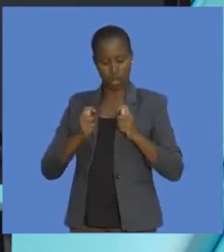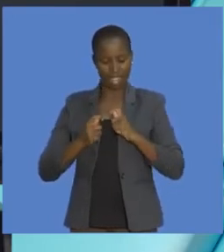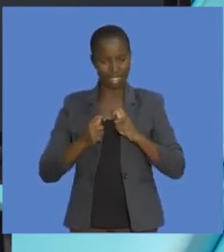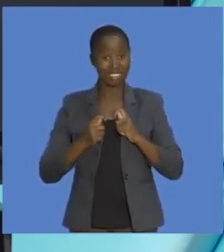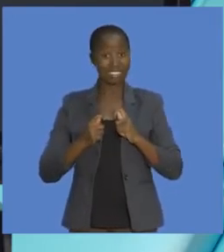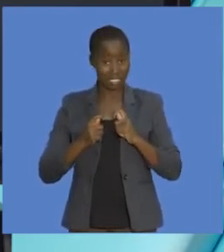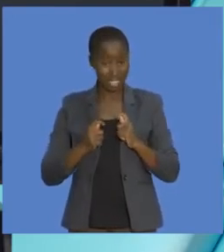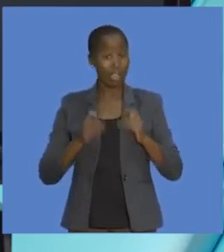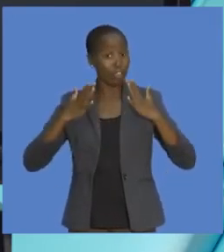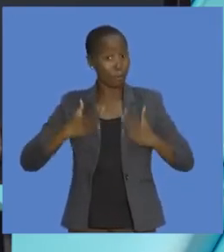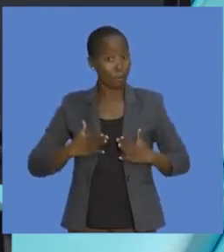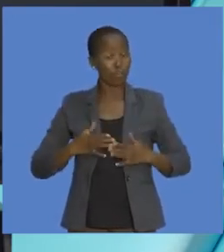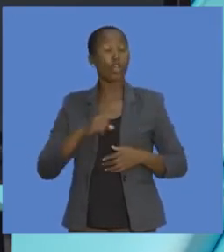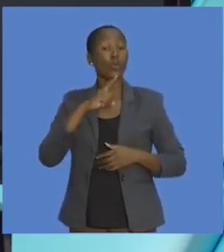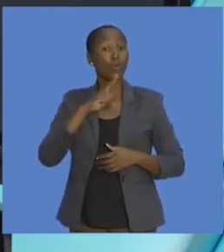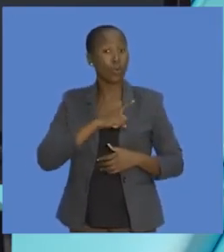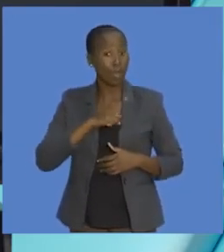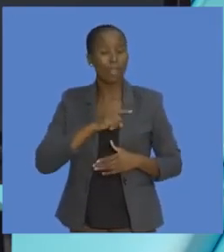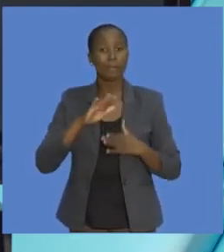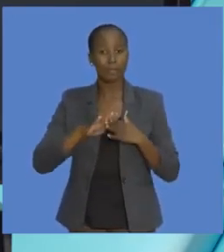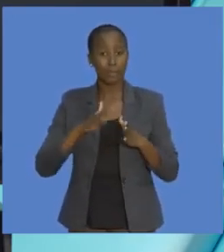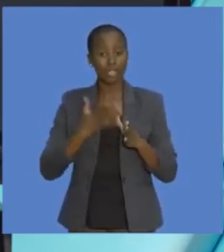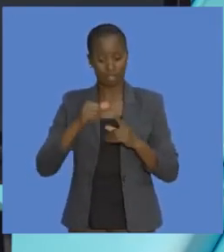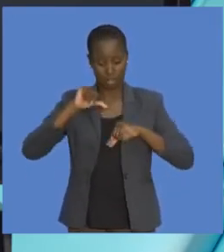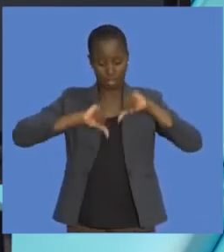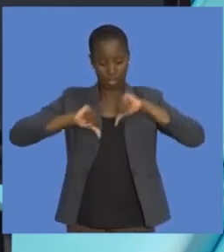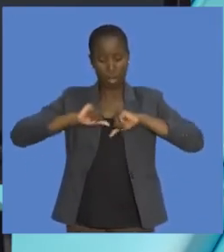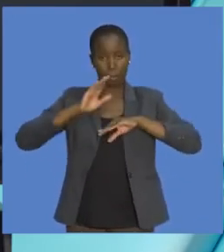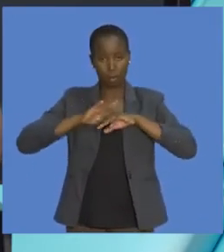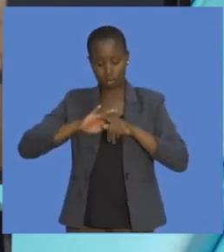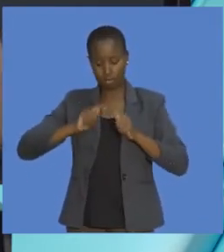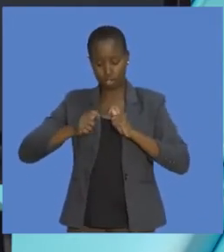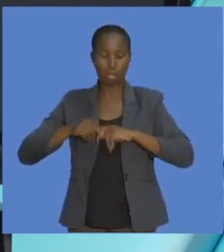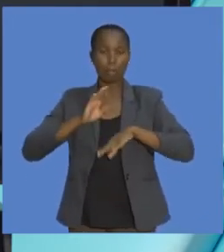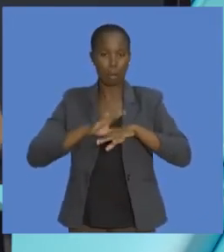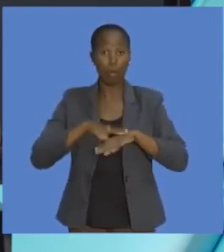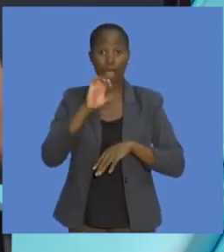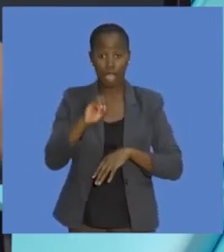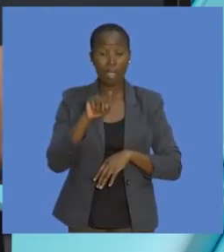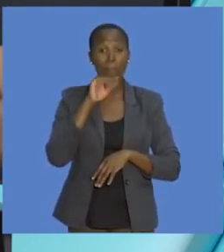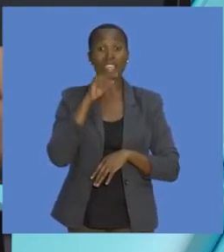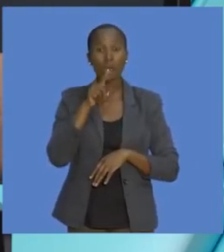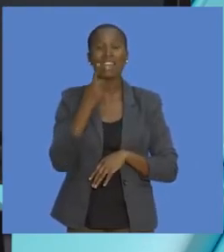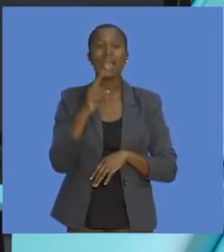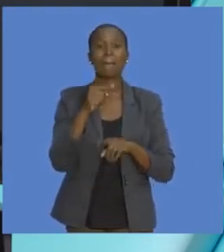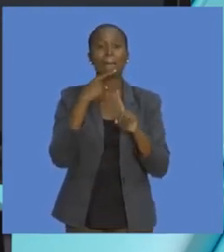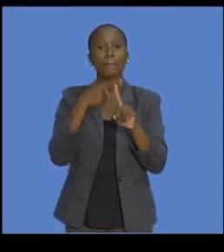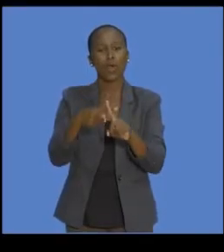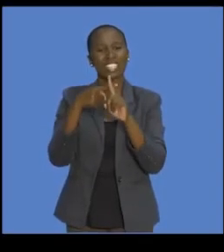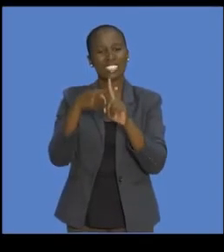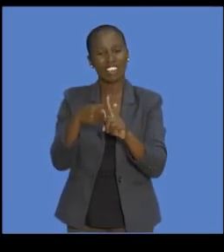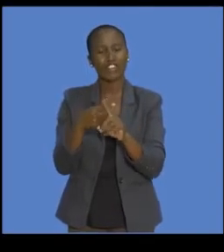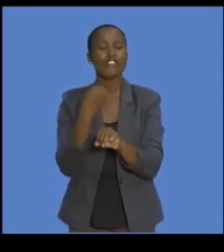because there's more oxytocin being released. So that is a positive feedback mechanism.